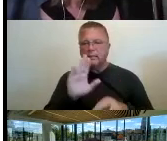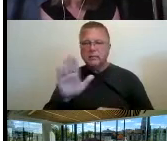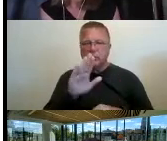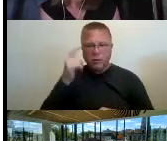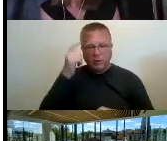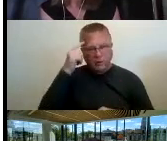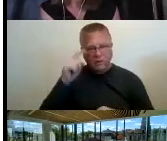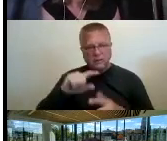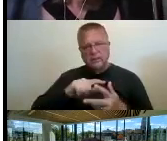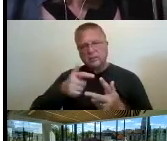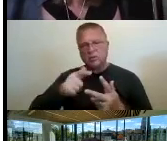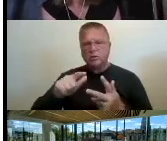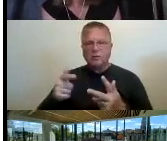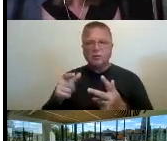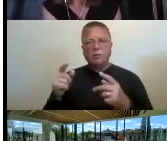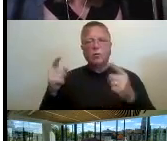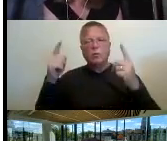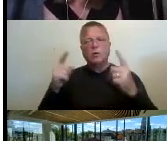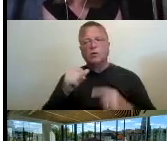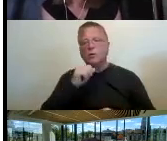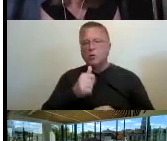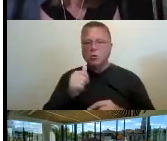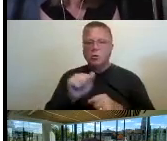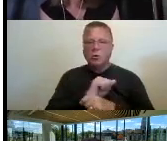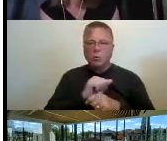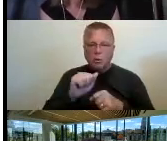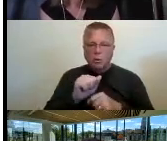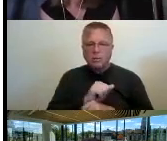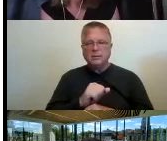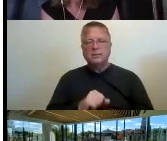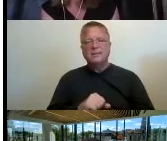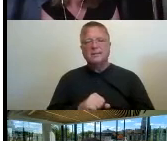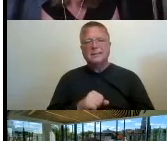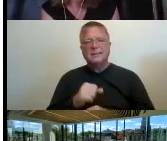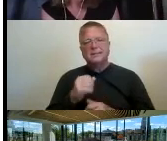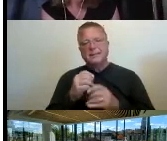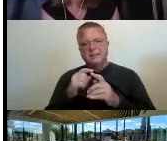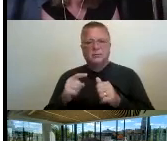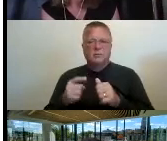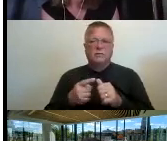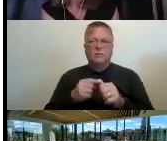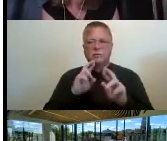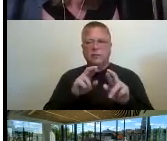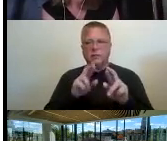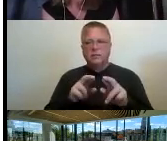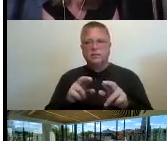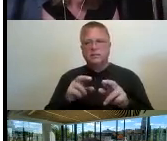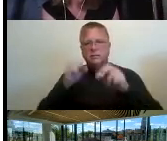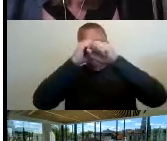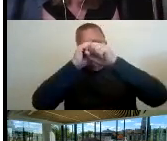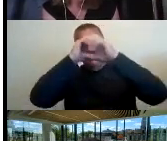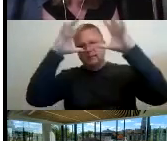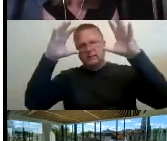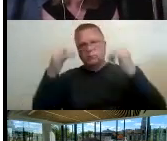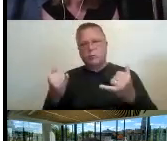these alternatives, what works, what doesn't work, you know, just sort of initial reactions. These are very conceptual at this point, and